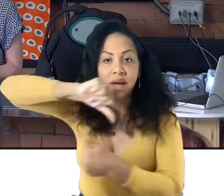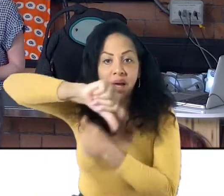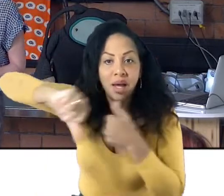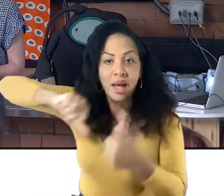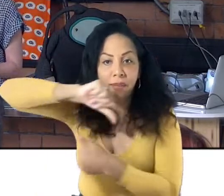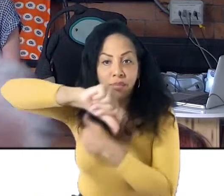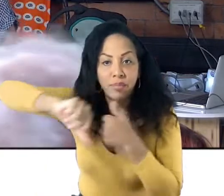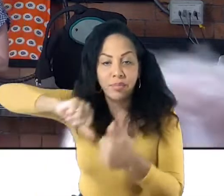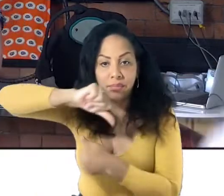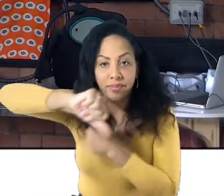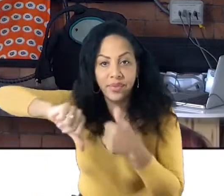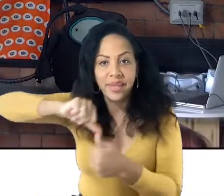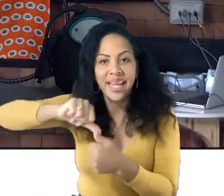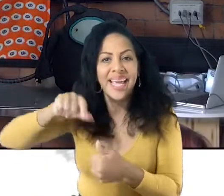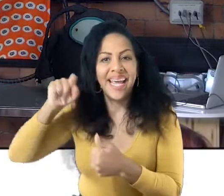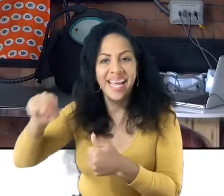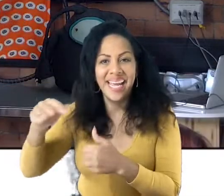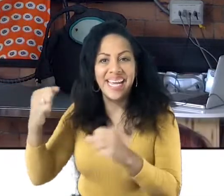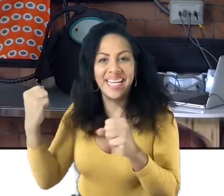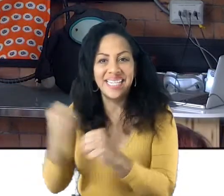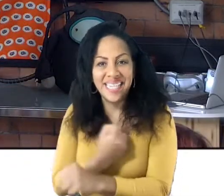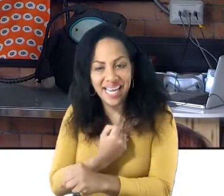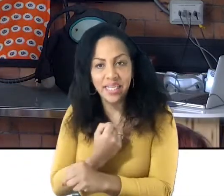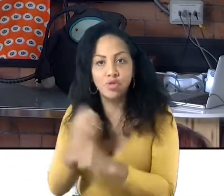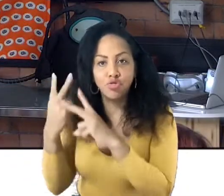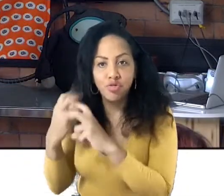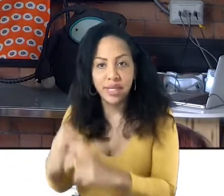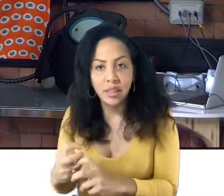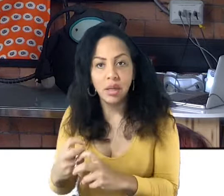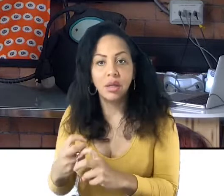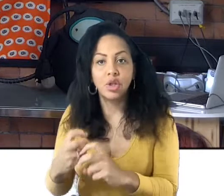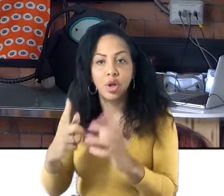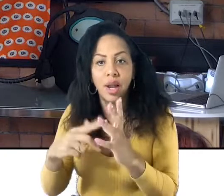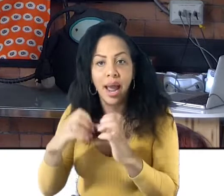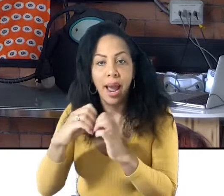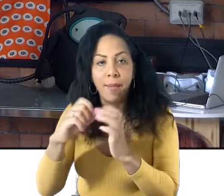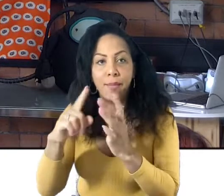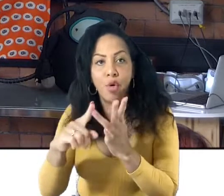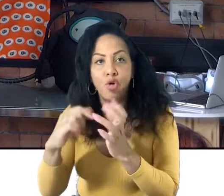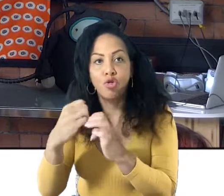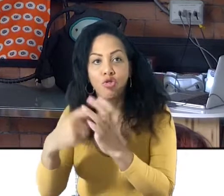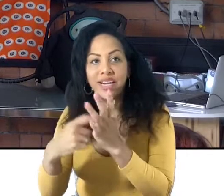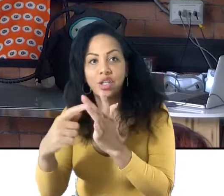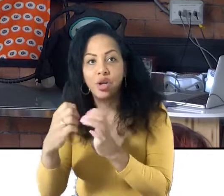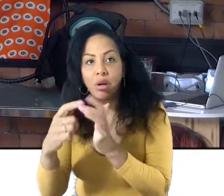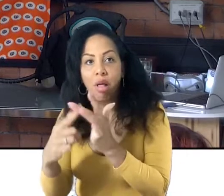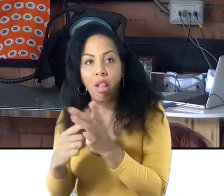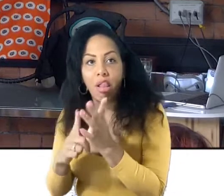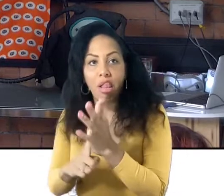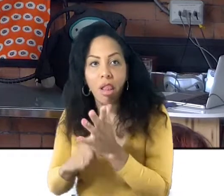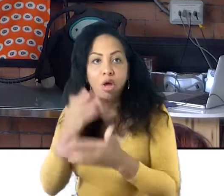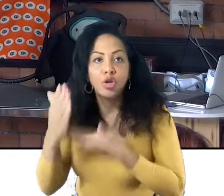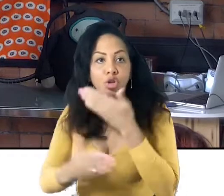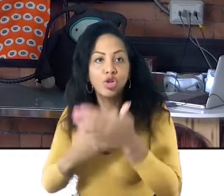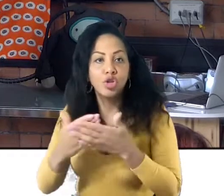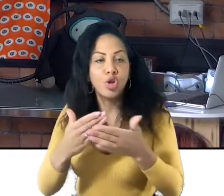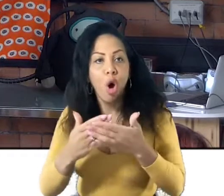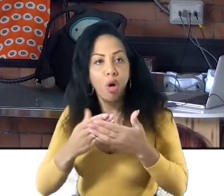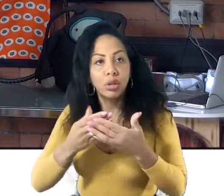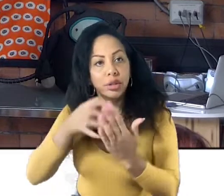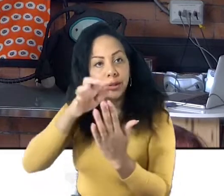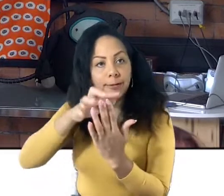songlines. For those who aren't aware of songlines, they were basically a way for Aboriginal people